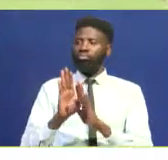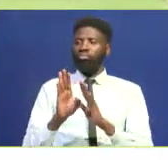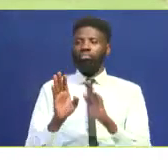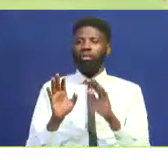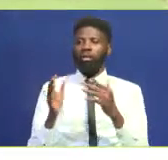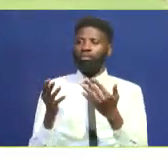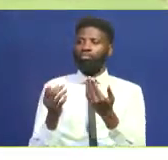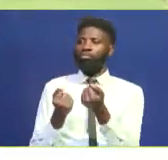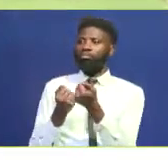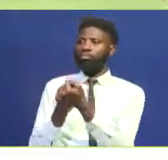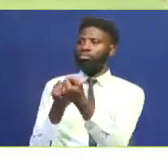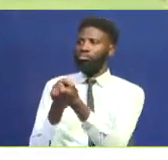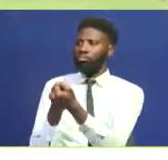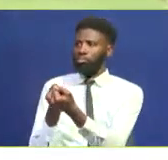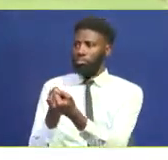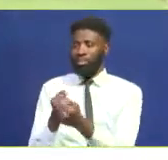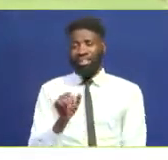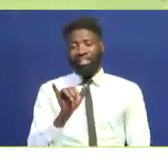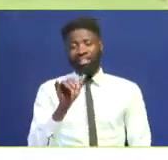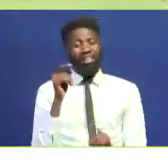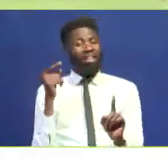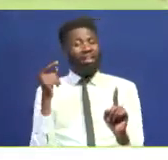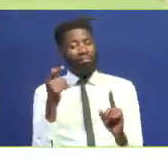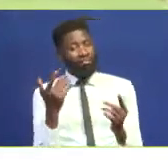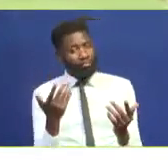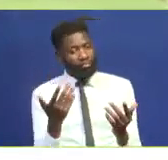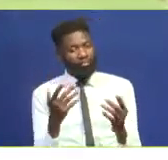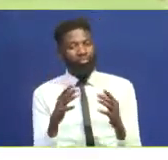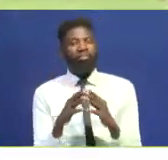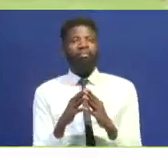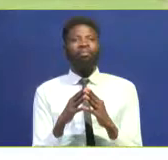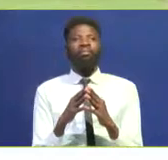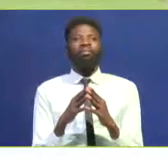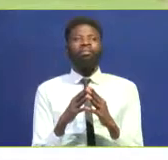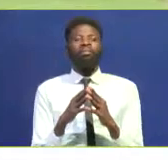support. And this is mainly talking about